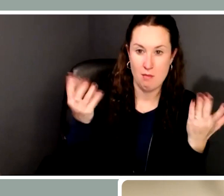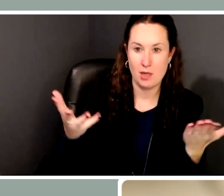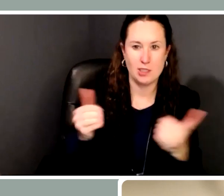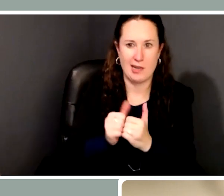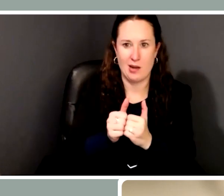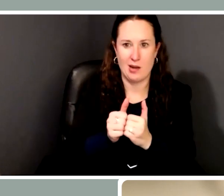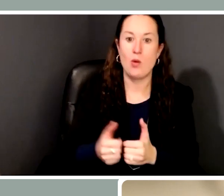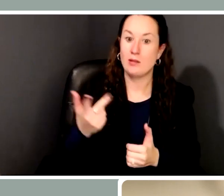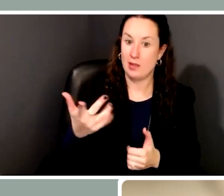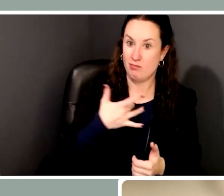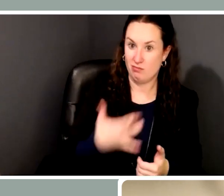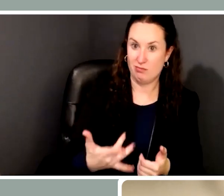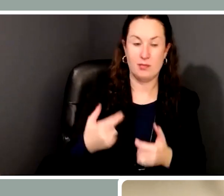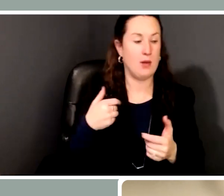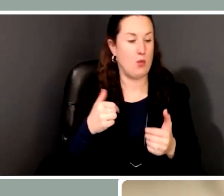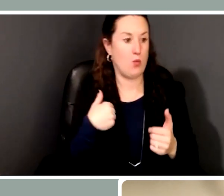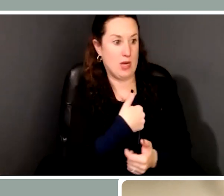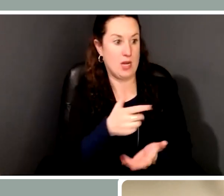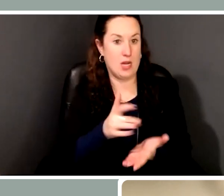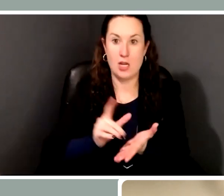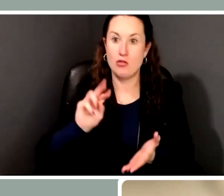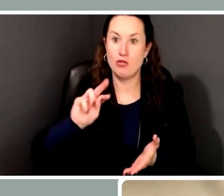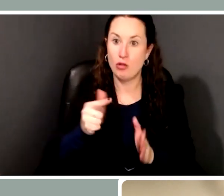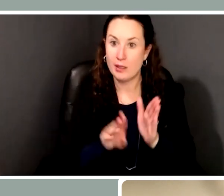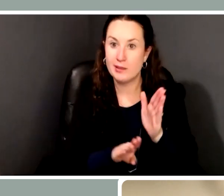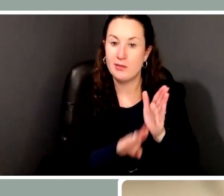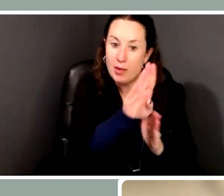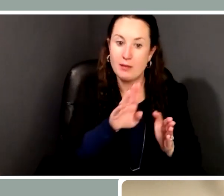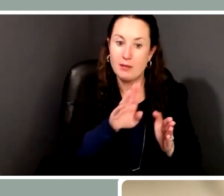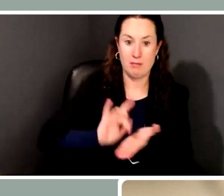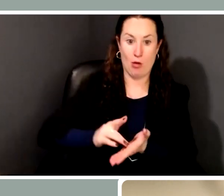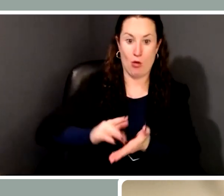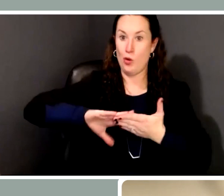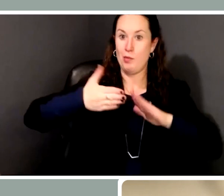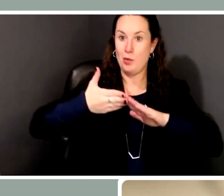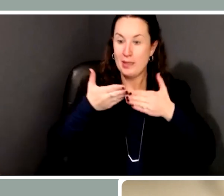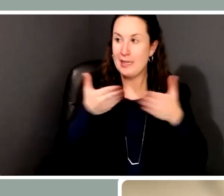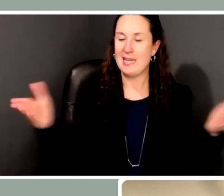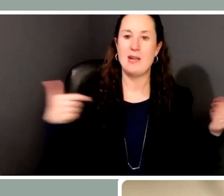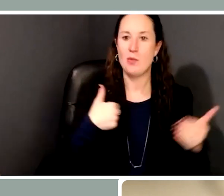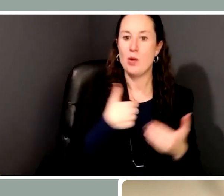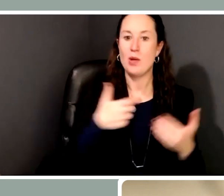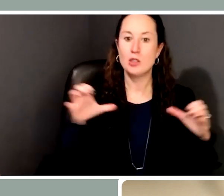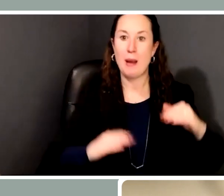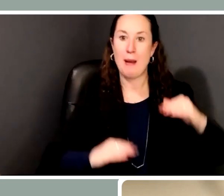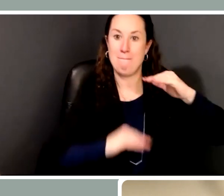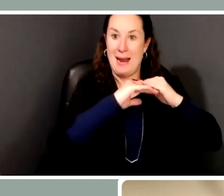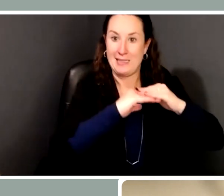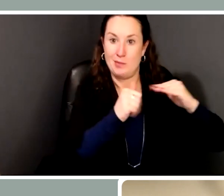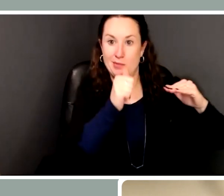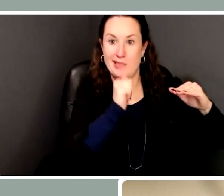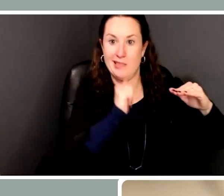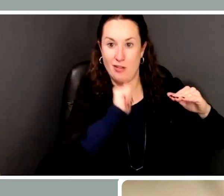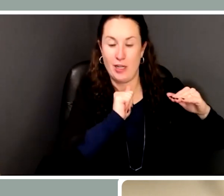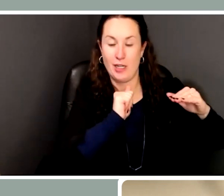done drug development as a medical community is that we've gone to what we call the maximum tolerated dose,